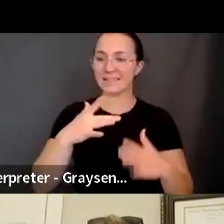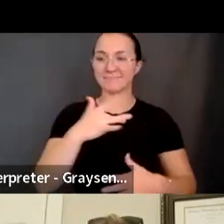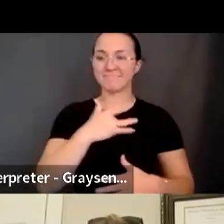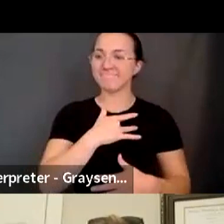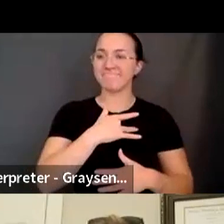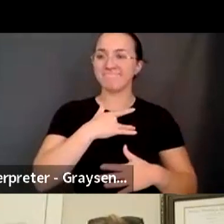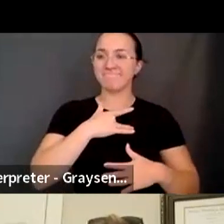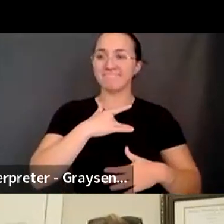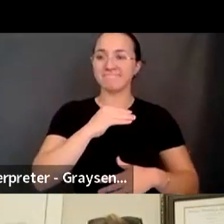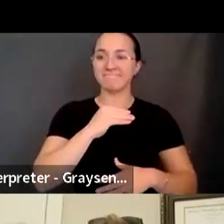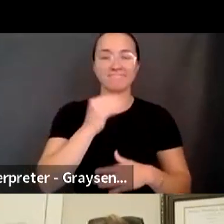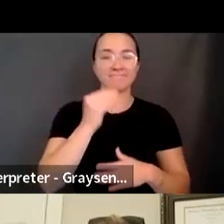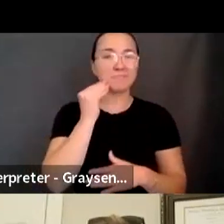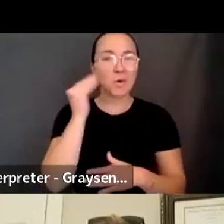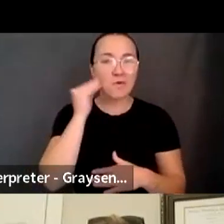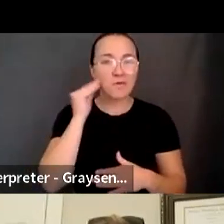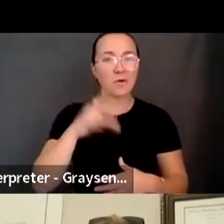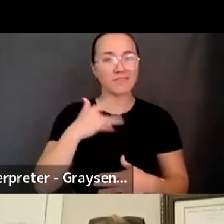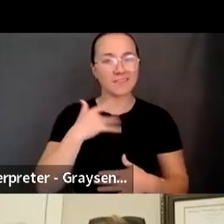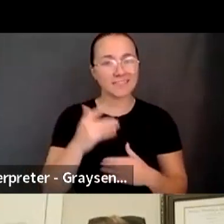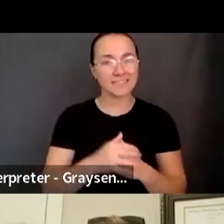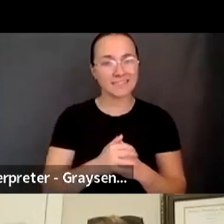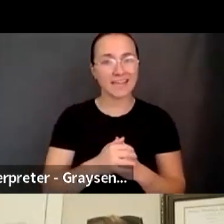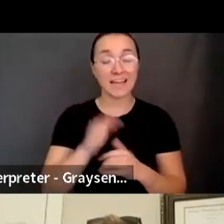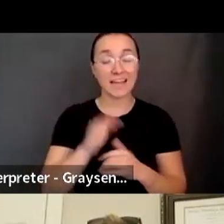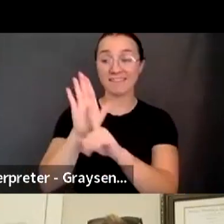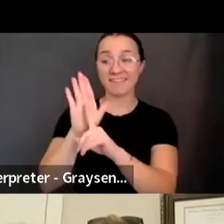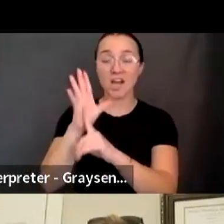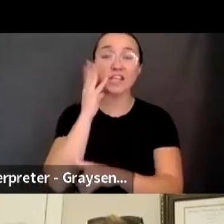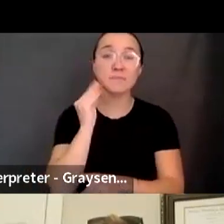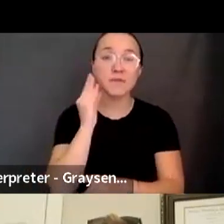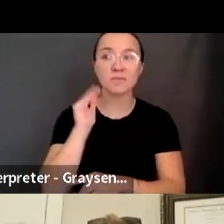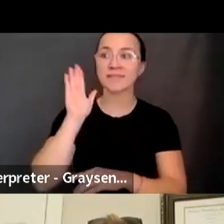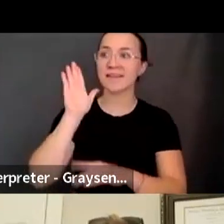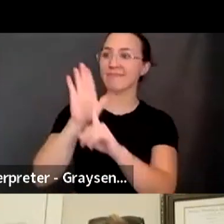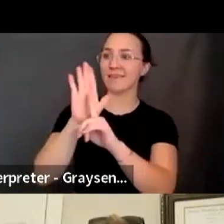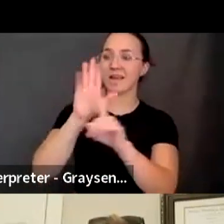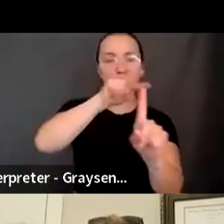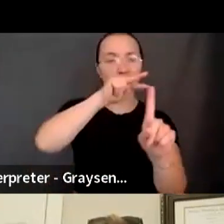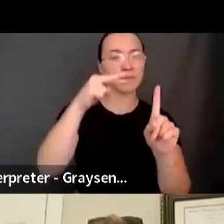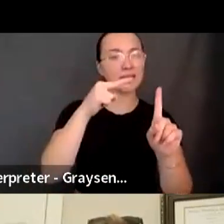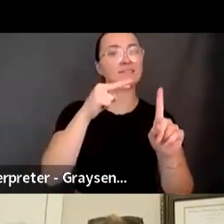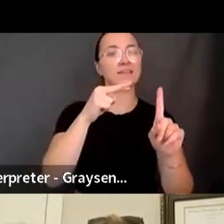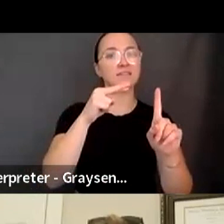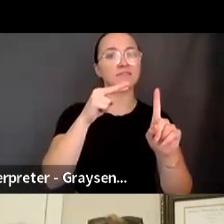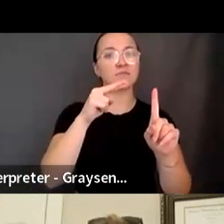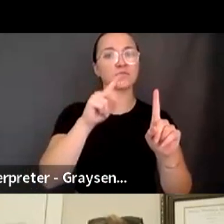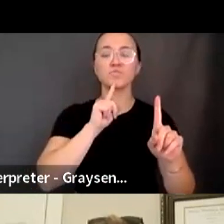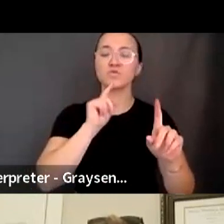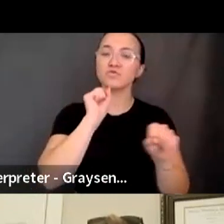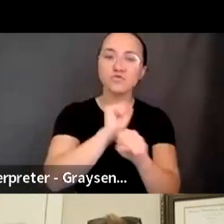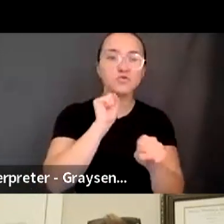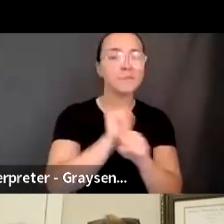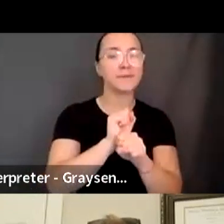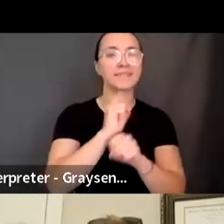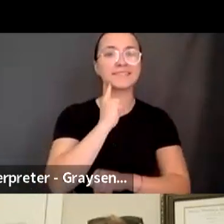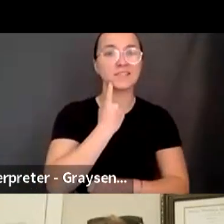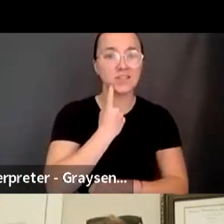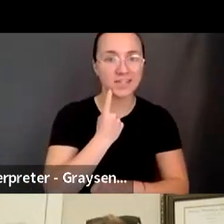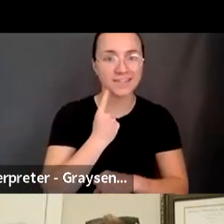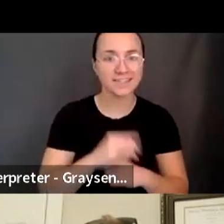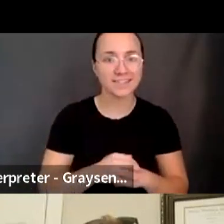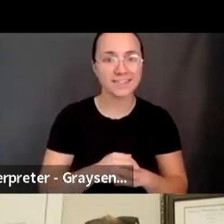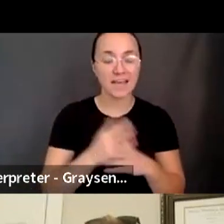where their experiences, their points of view were taken seriously and incorporated into the kinds of